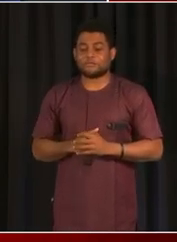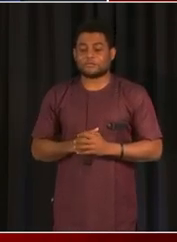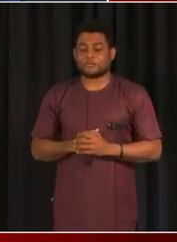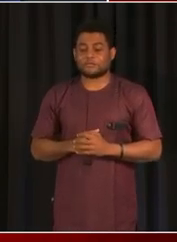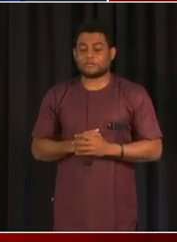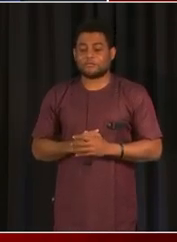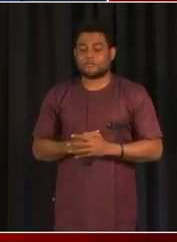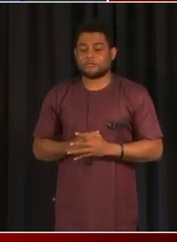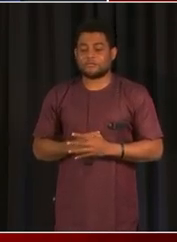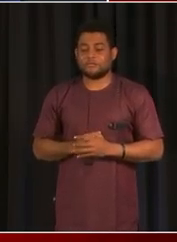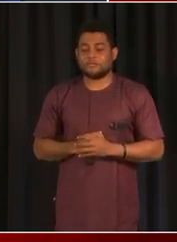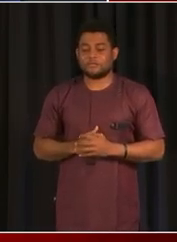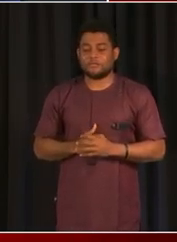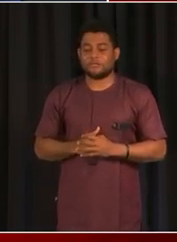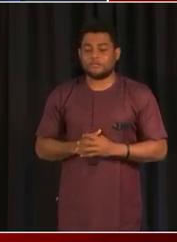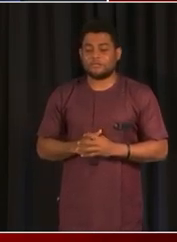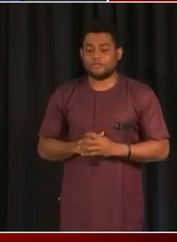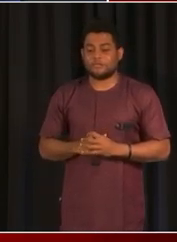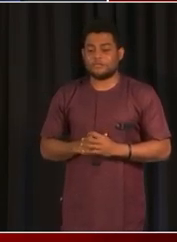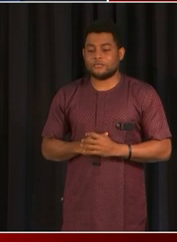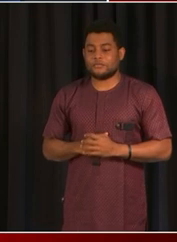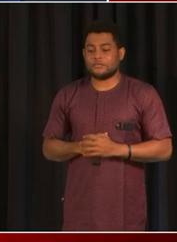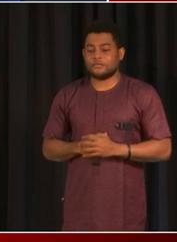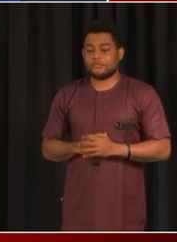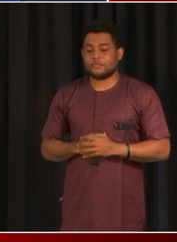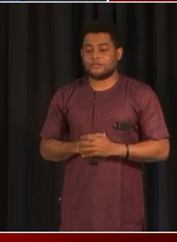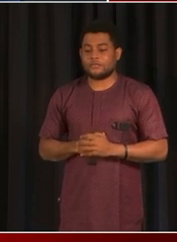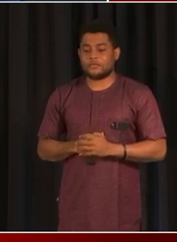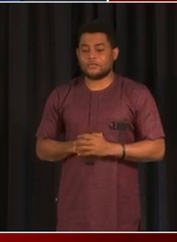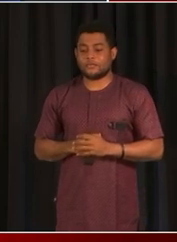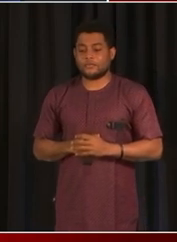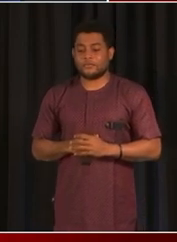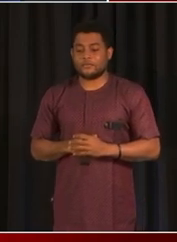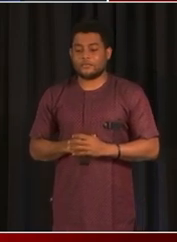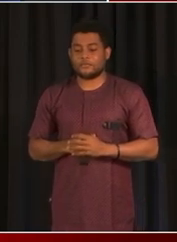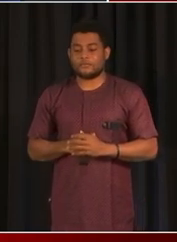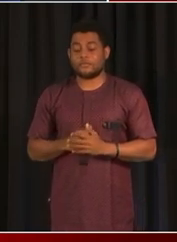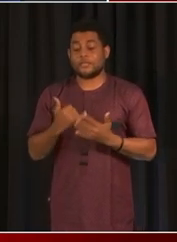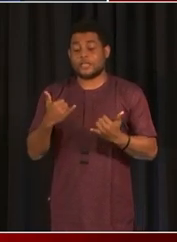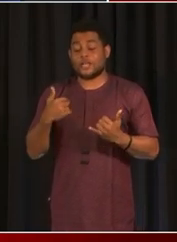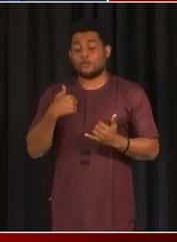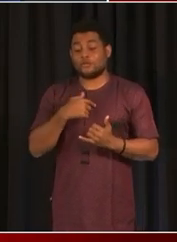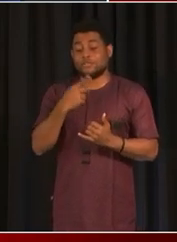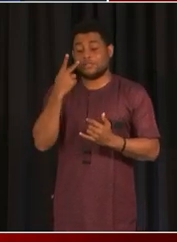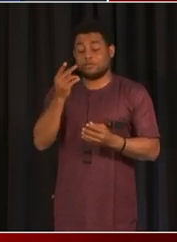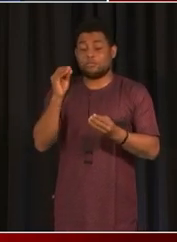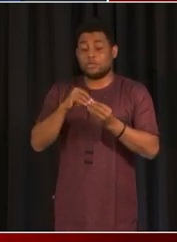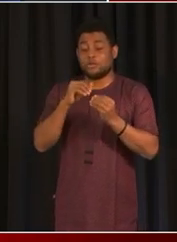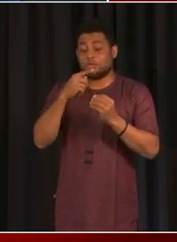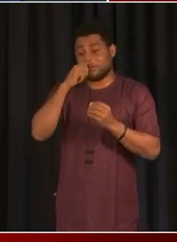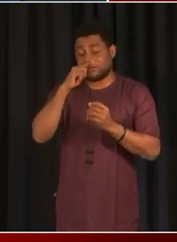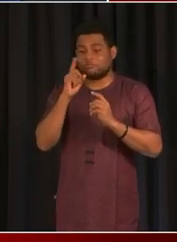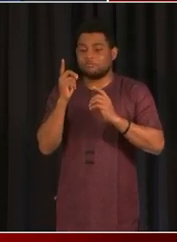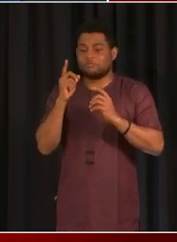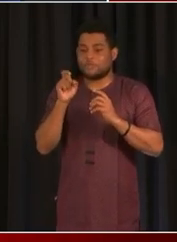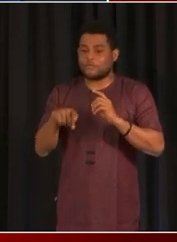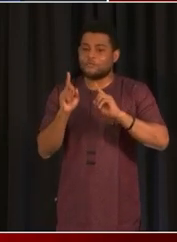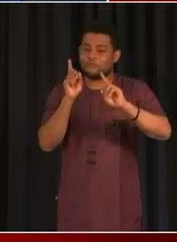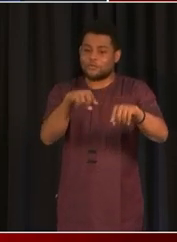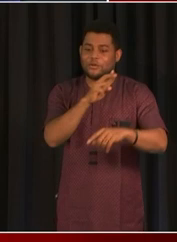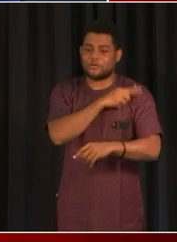RSV. And we see more kids who are requiring hospitalization for RSV in the region. Thank you.